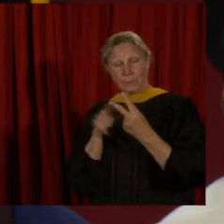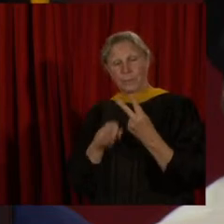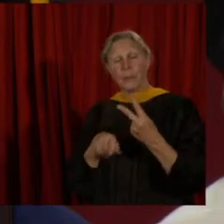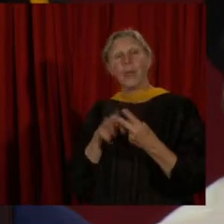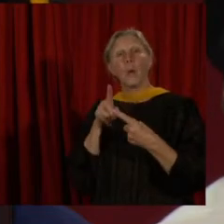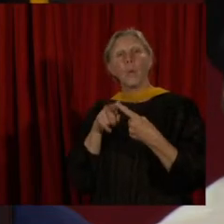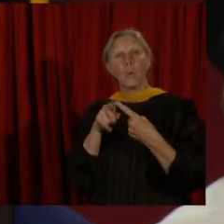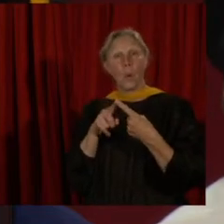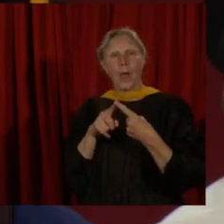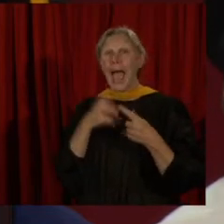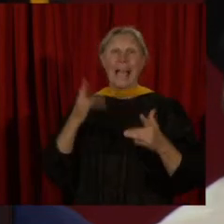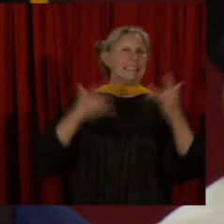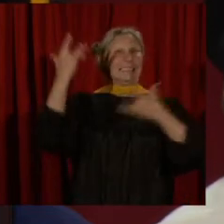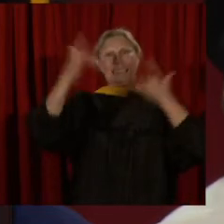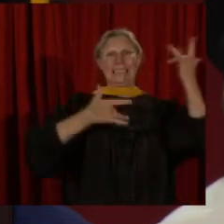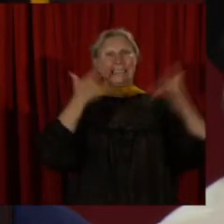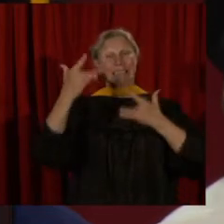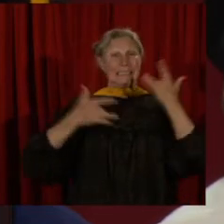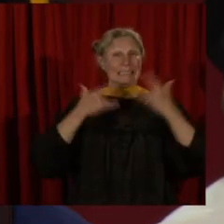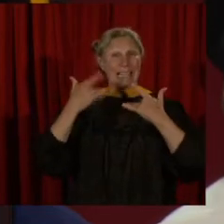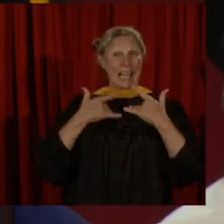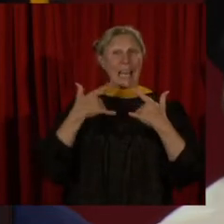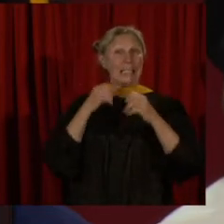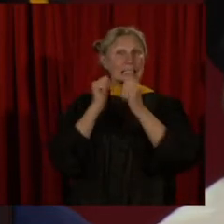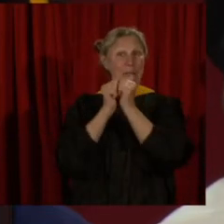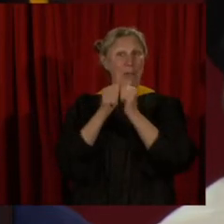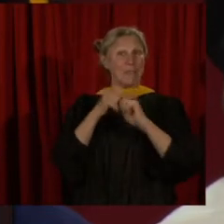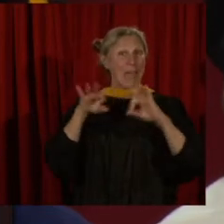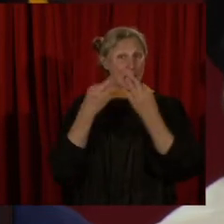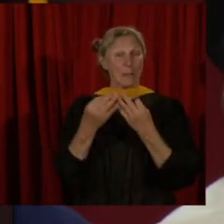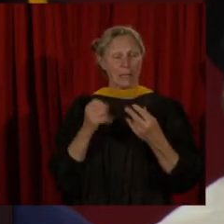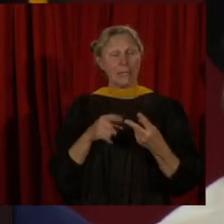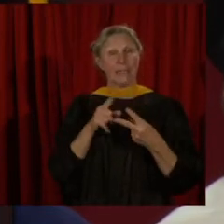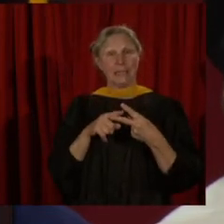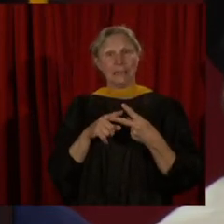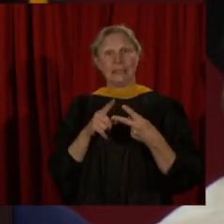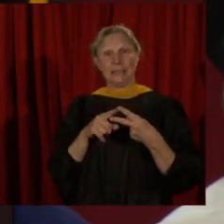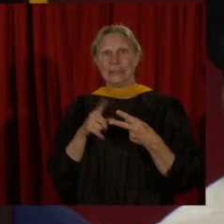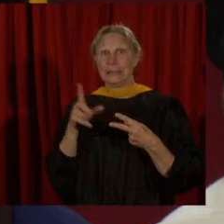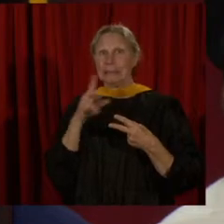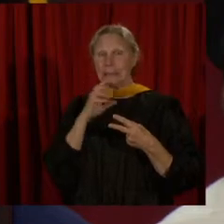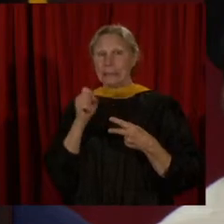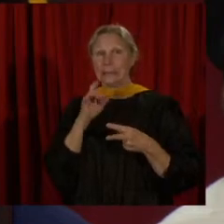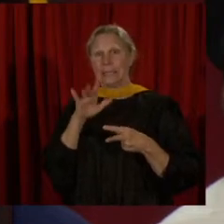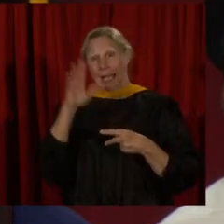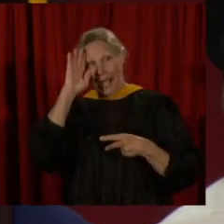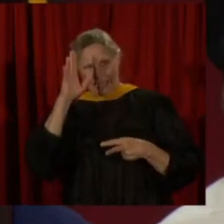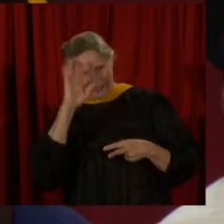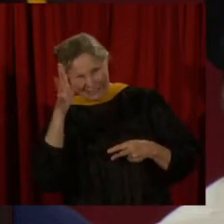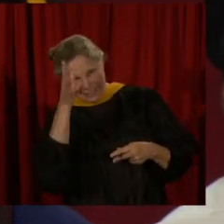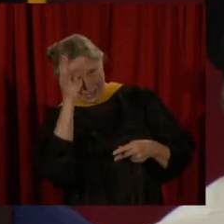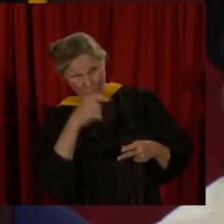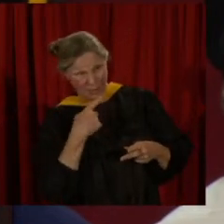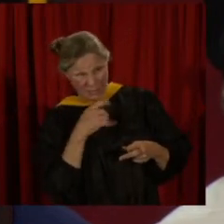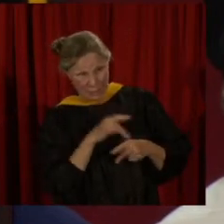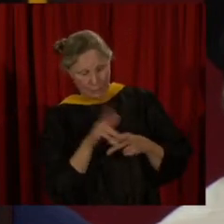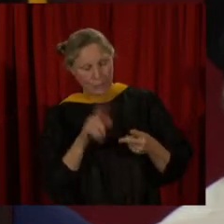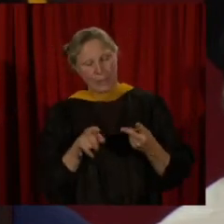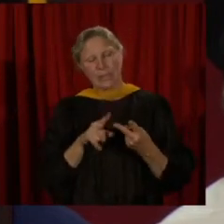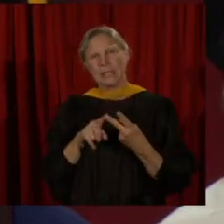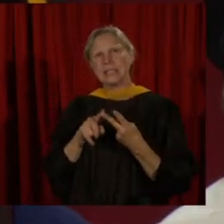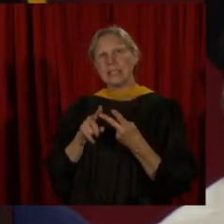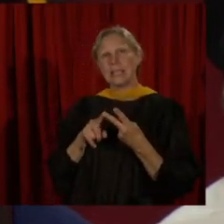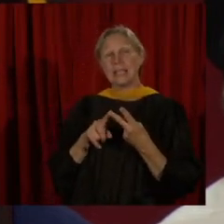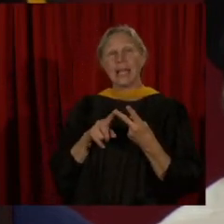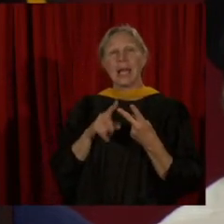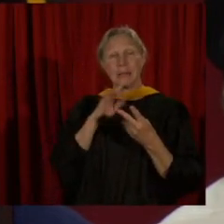was overjoyed that we'd get to be spending more time together. Spoke a little too soon, huh, Dad? And the other was